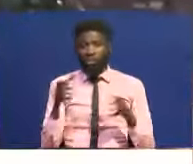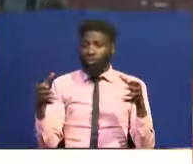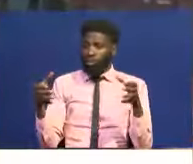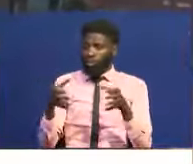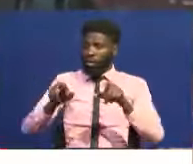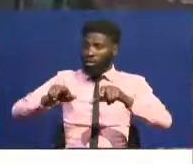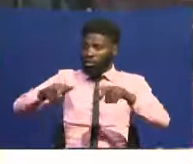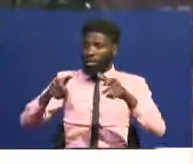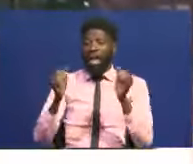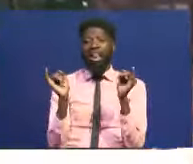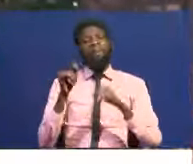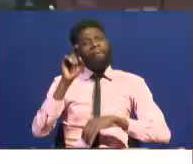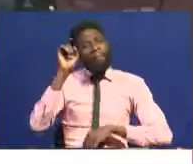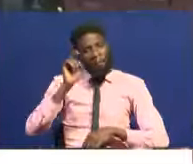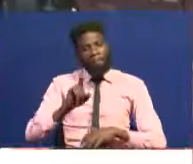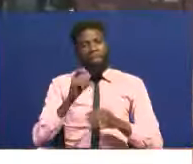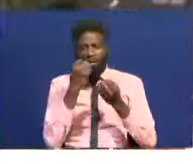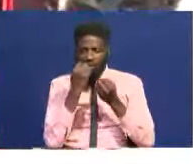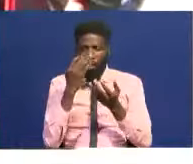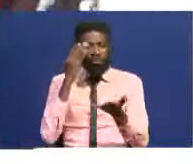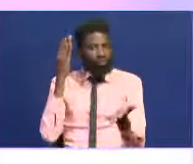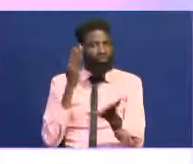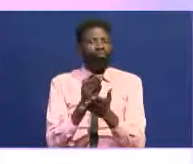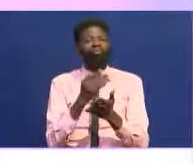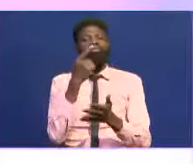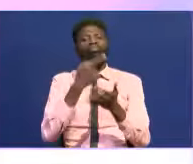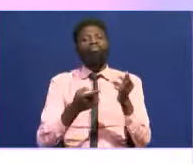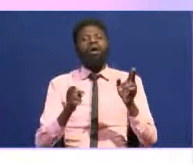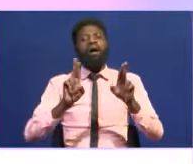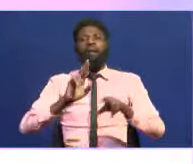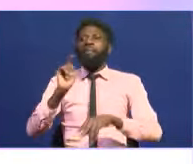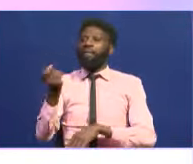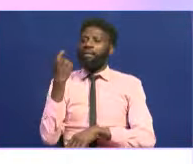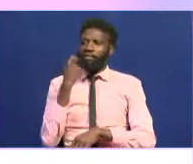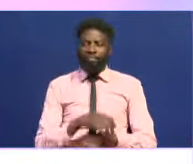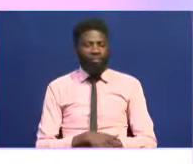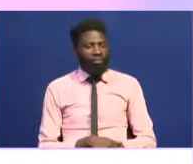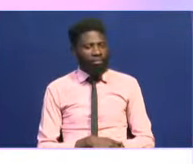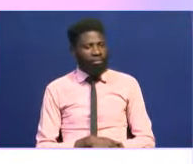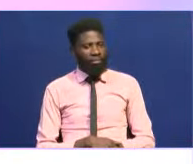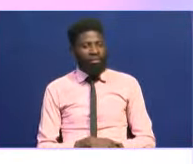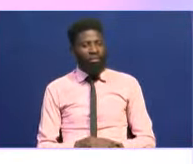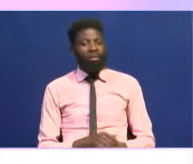ukweli kuhusu matukio yanayojiri humu nchini. If